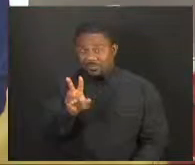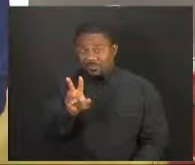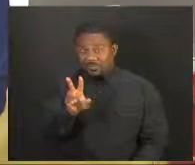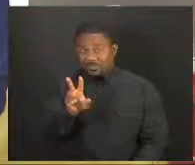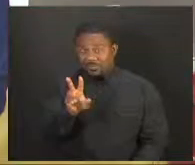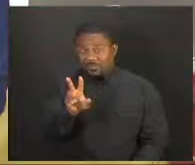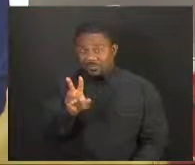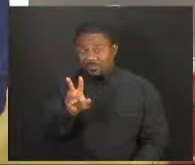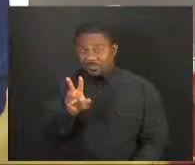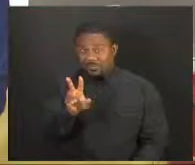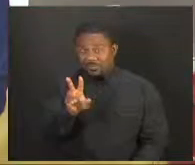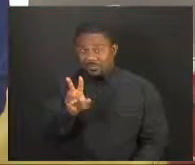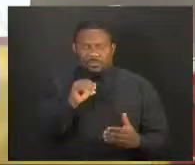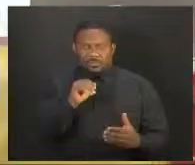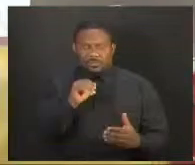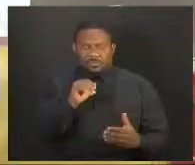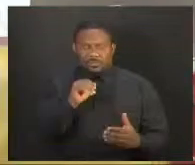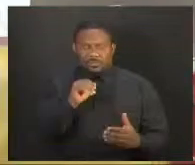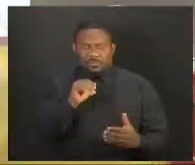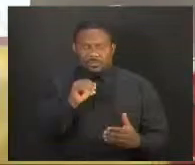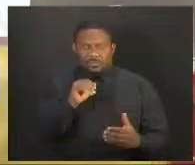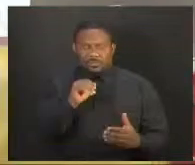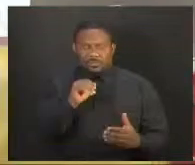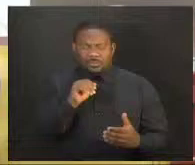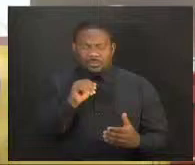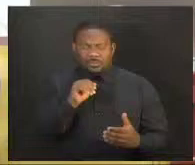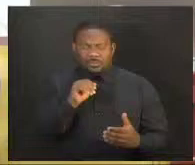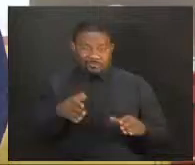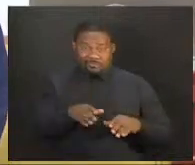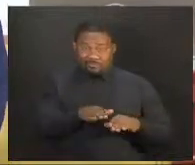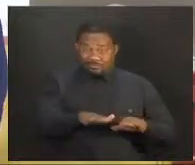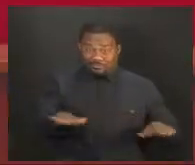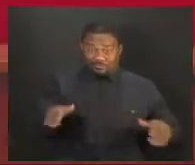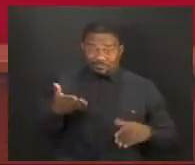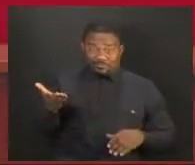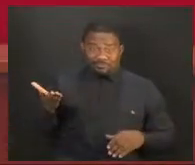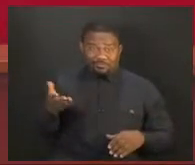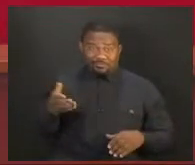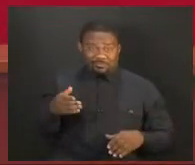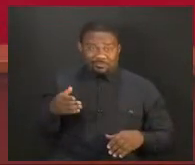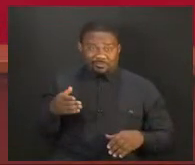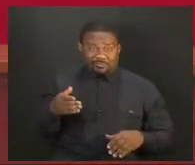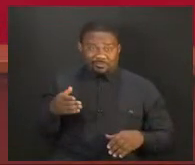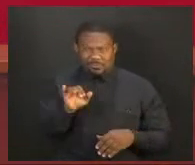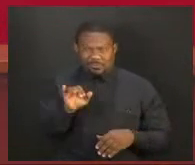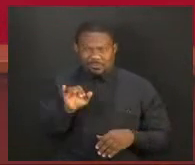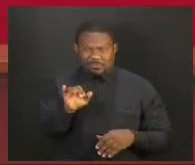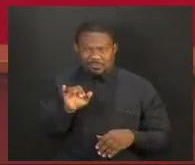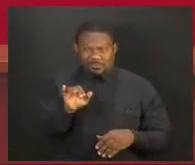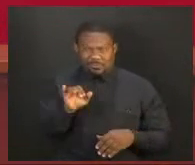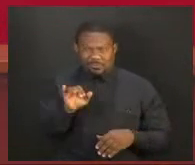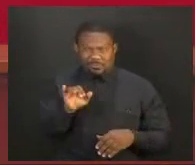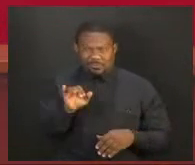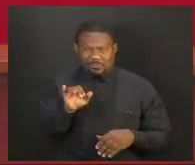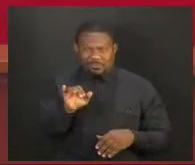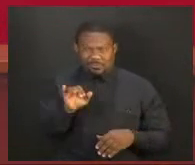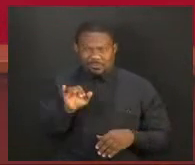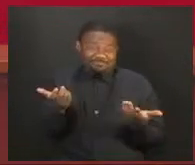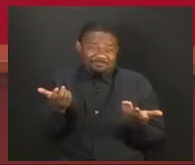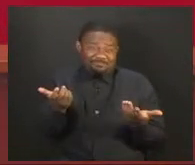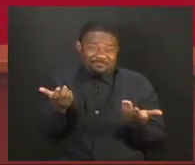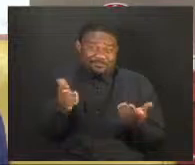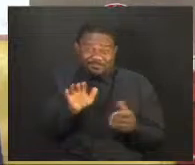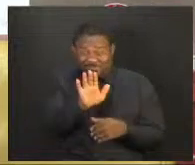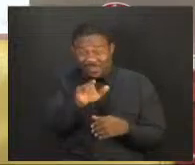have a copy of it yet. All those here. That is not a challenge to me. It's a challenge to